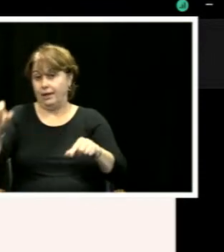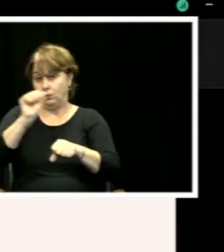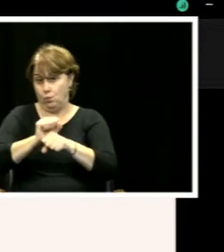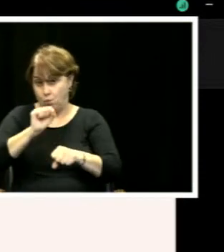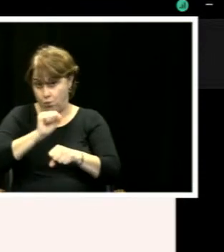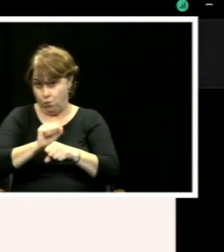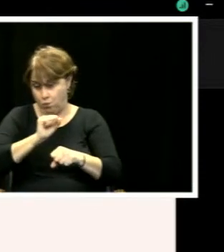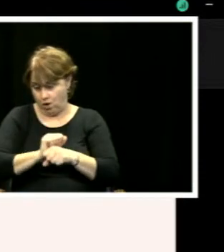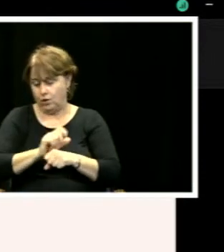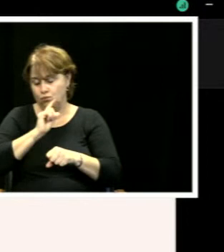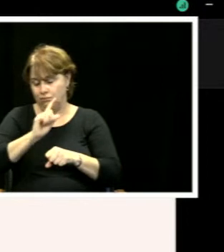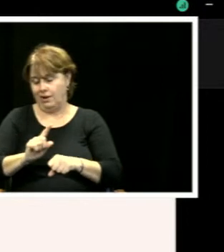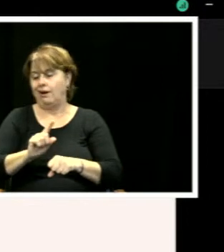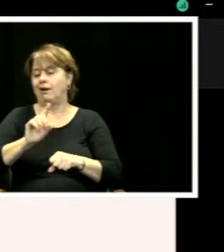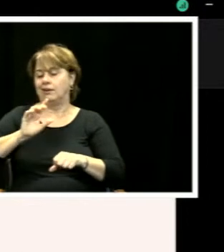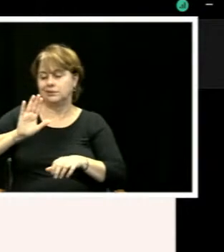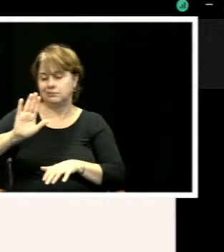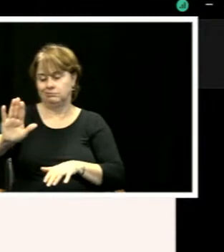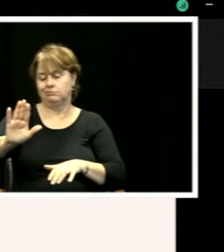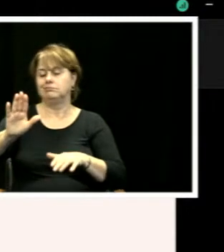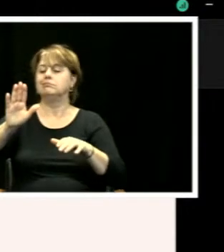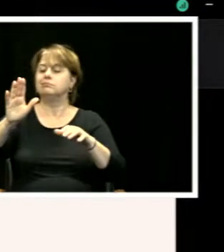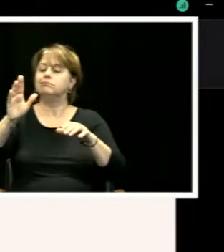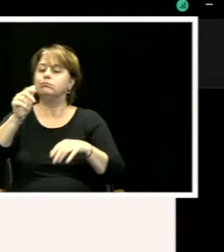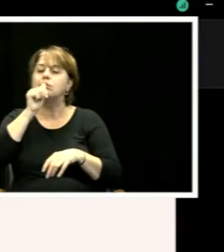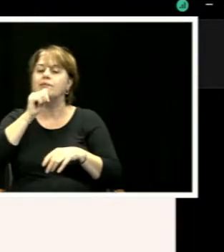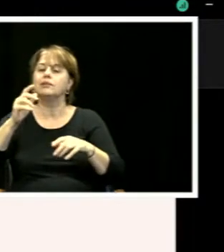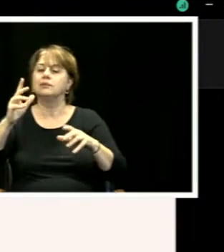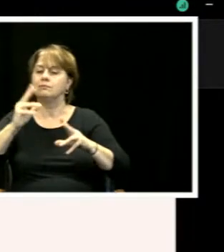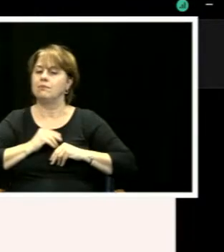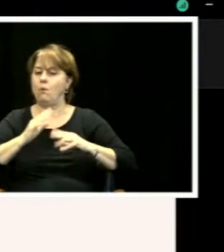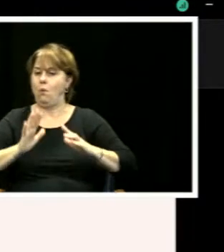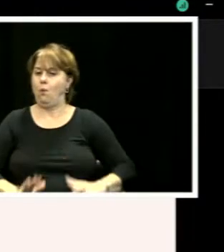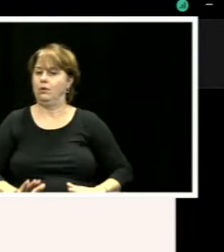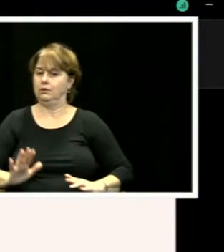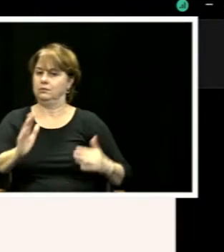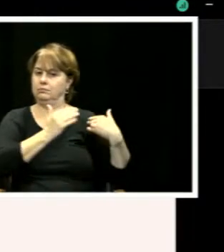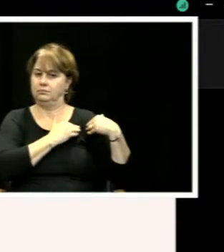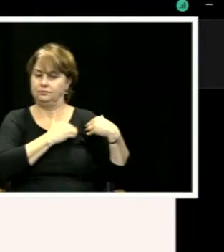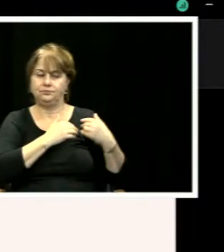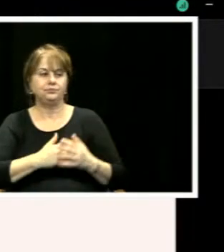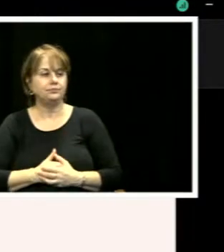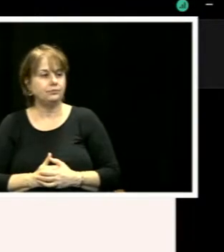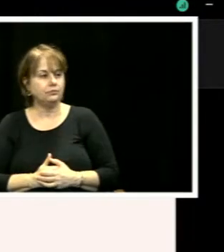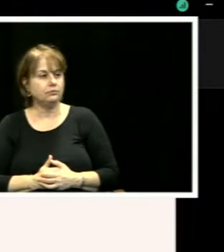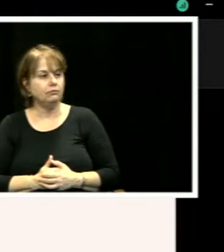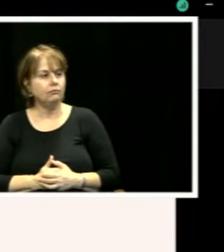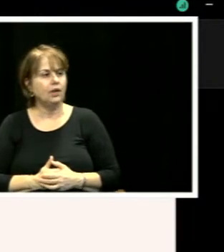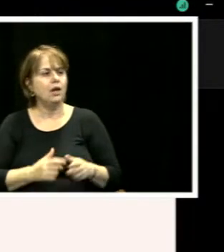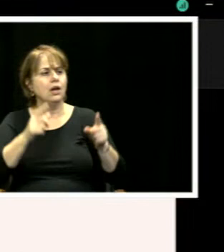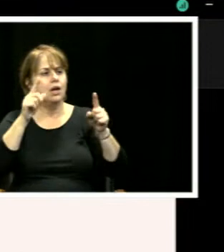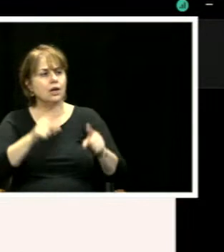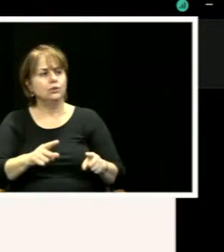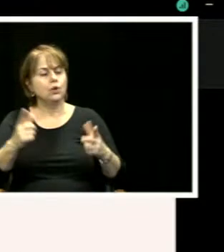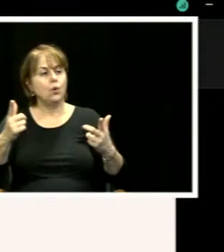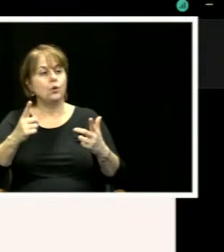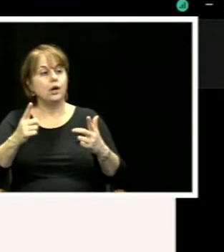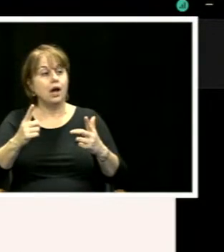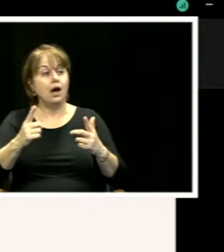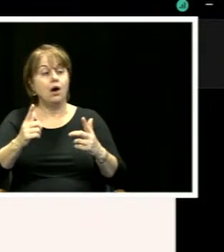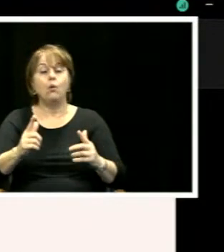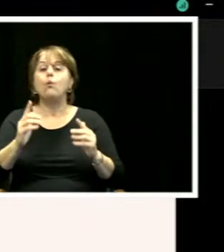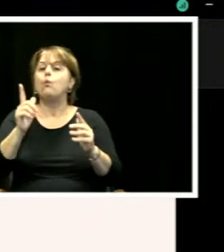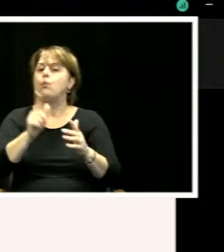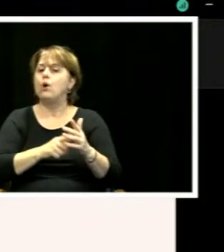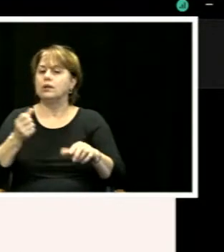with the private property owner. Next slide, Cindy. So stormwater flooding, what is causing it? Well, West Hartford